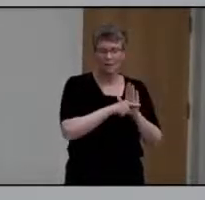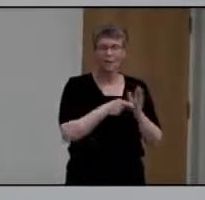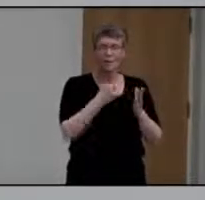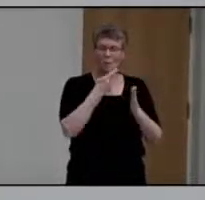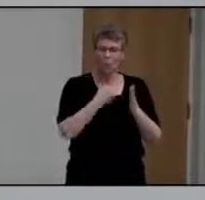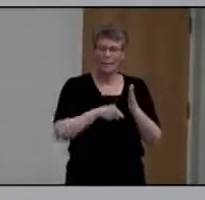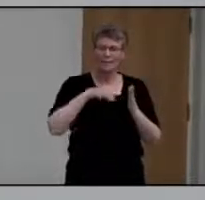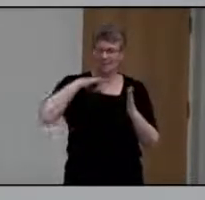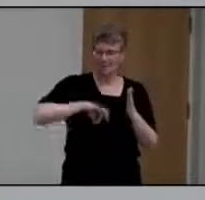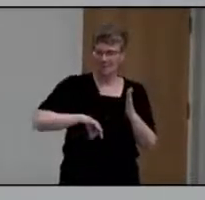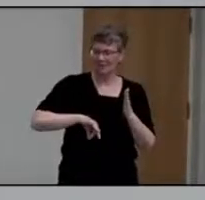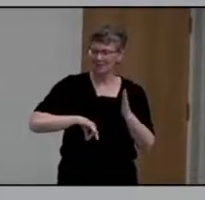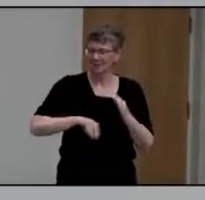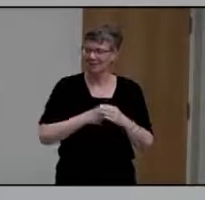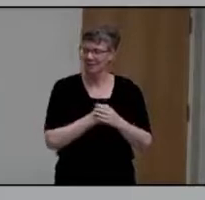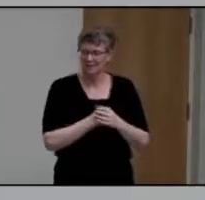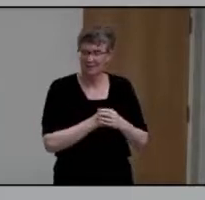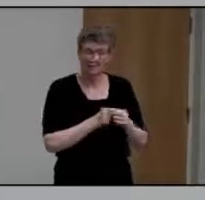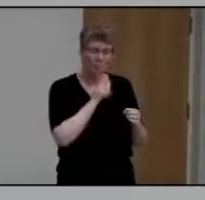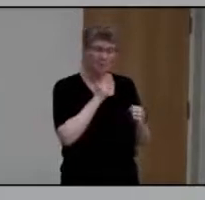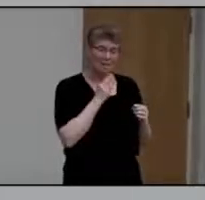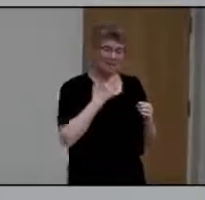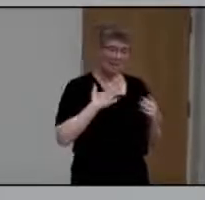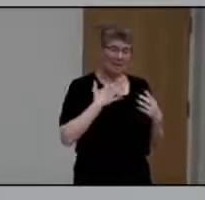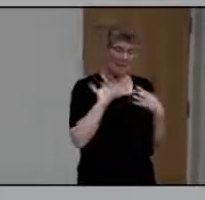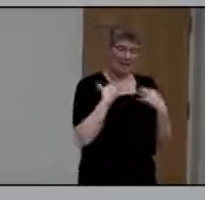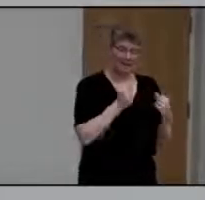data, but if contributing it could save